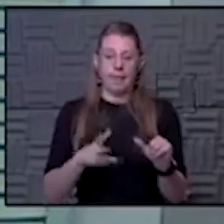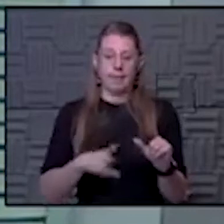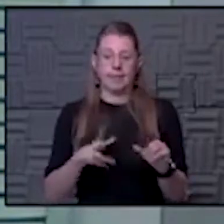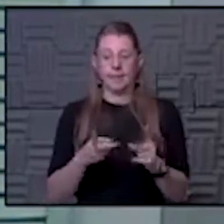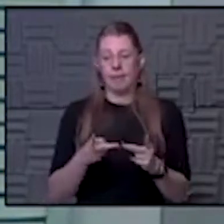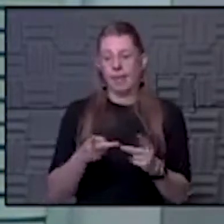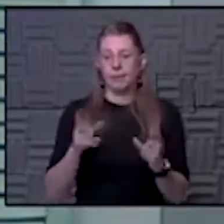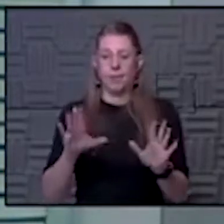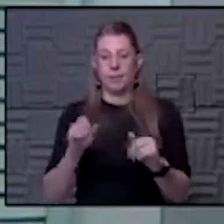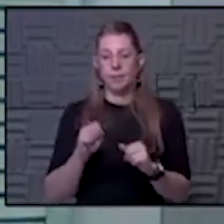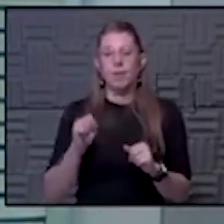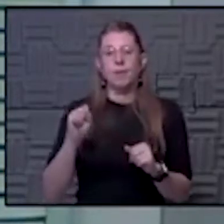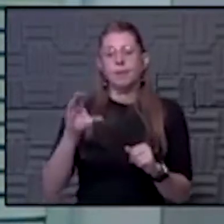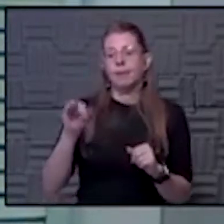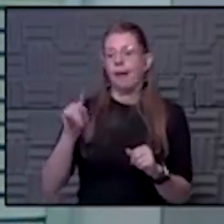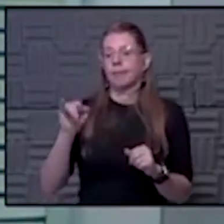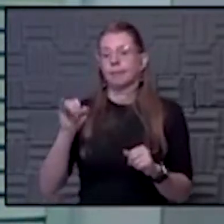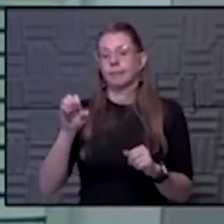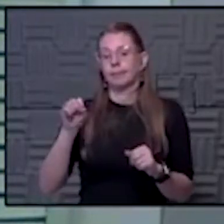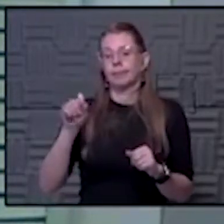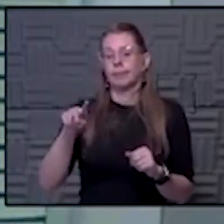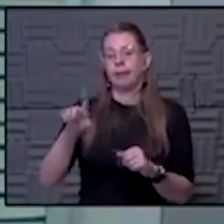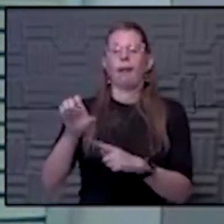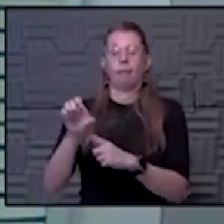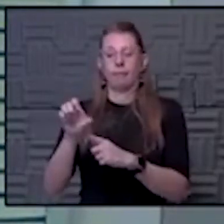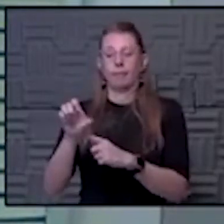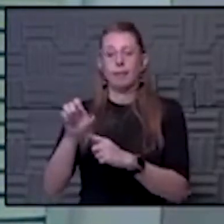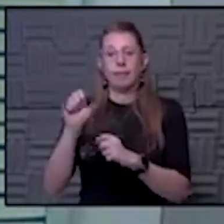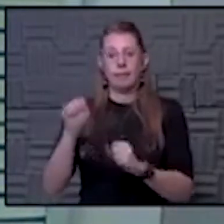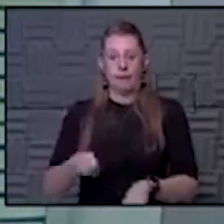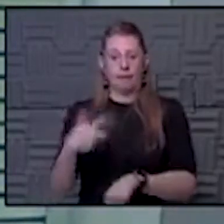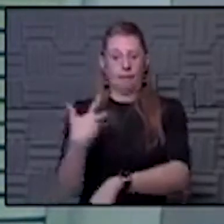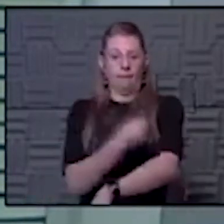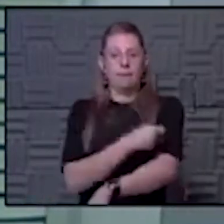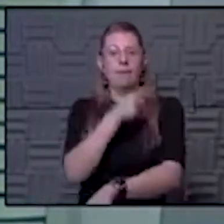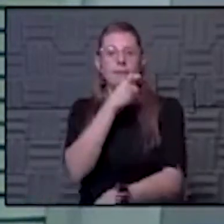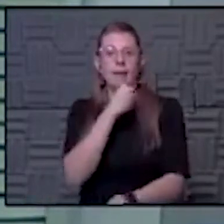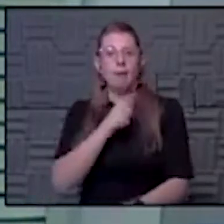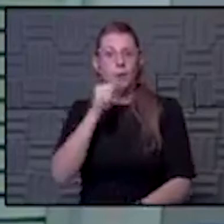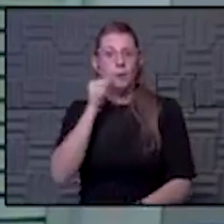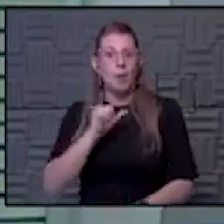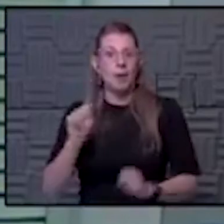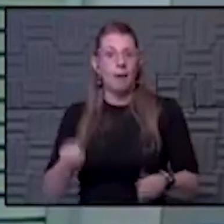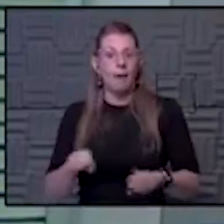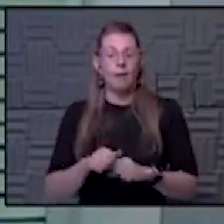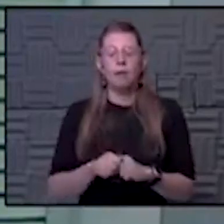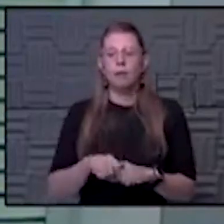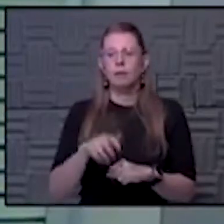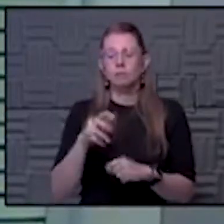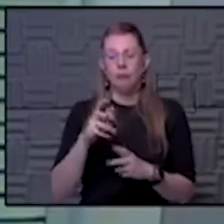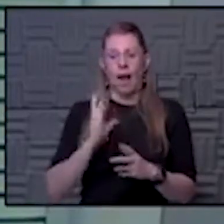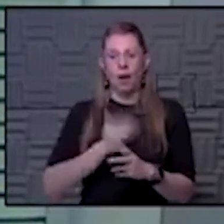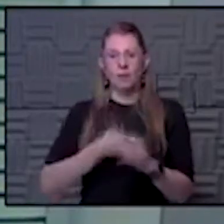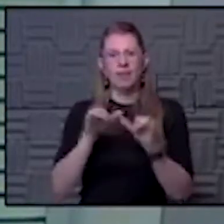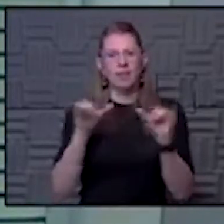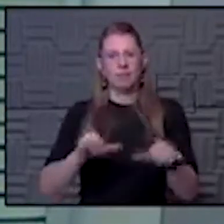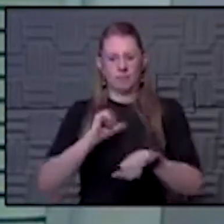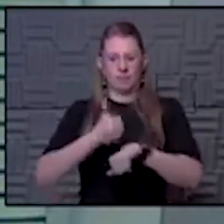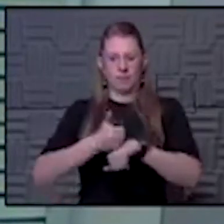can they get an immunization in Arizona. We will. Our systems are set up that we will vaccinate anybody who requests